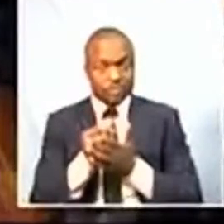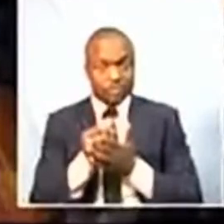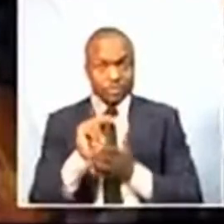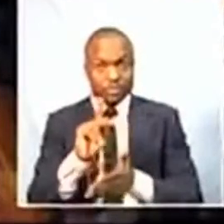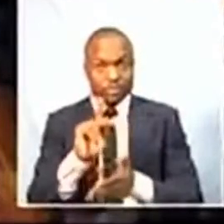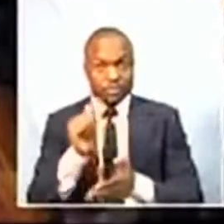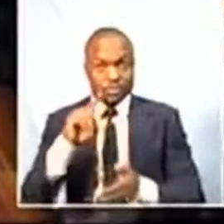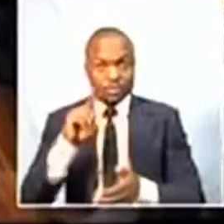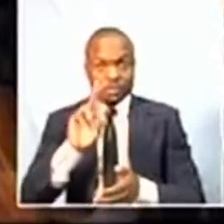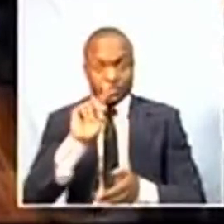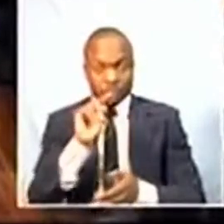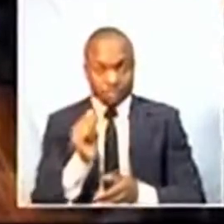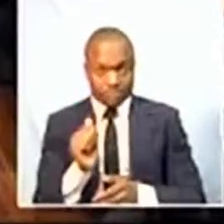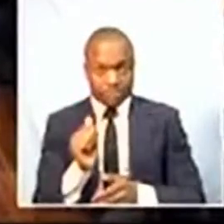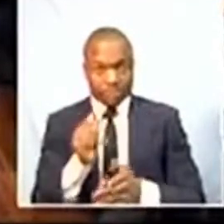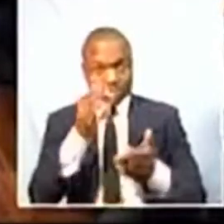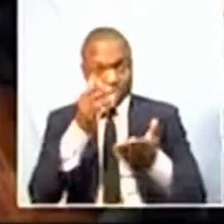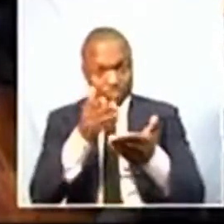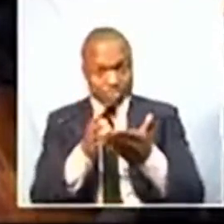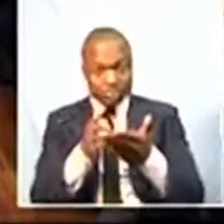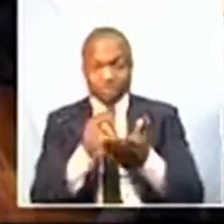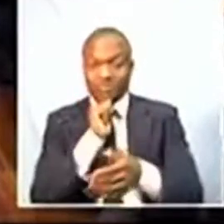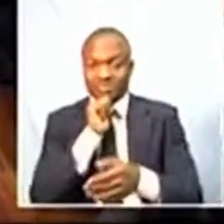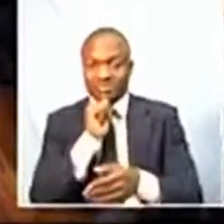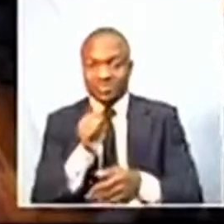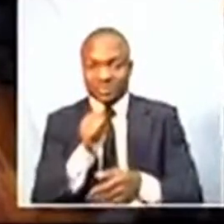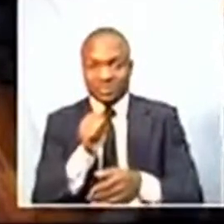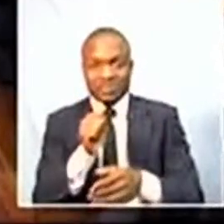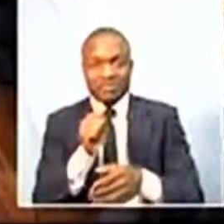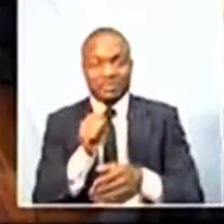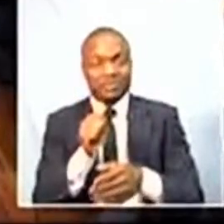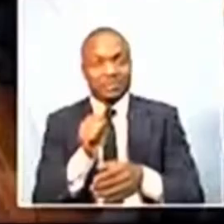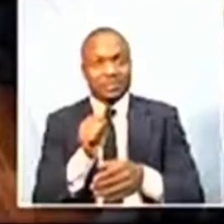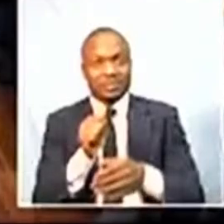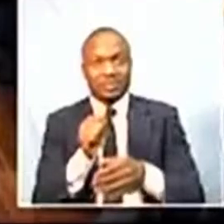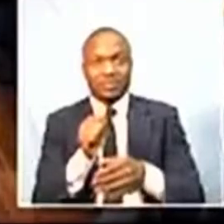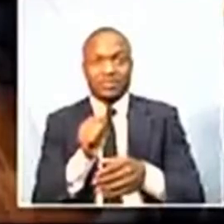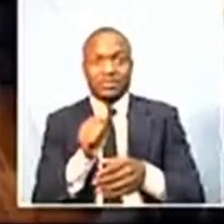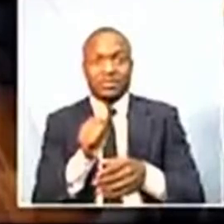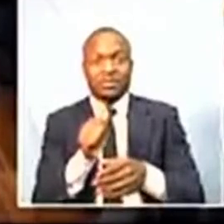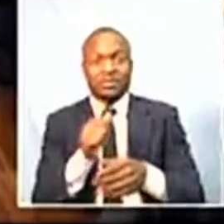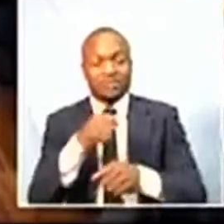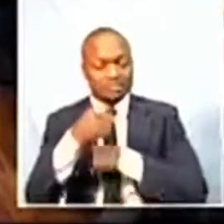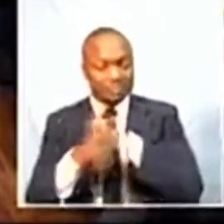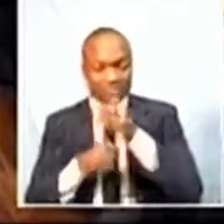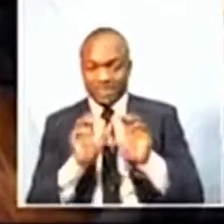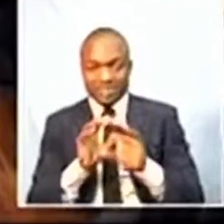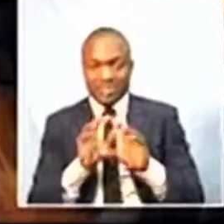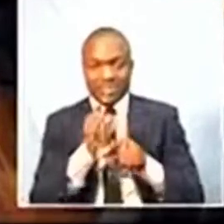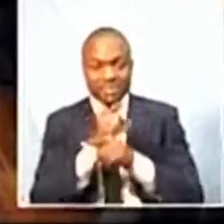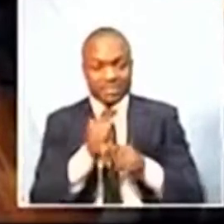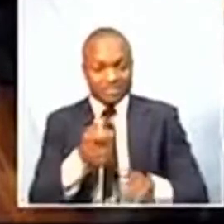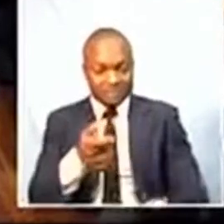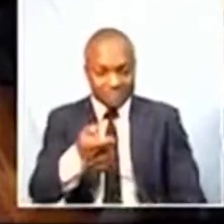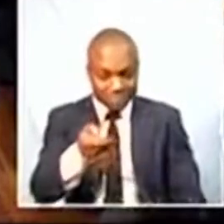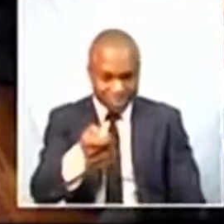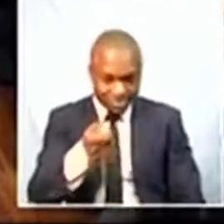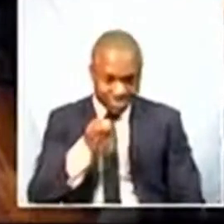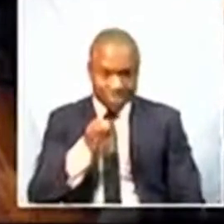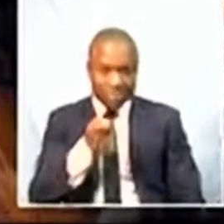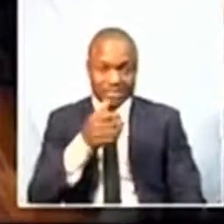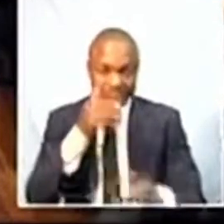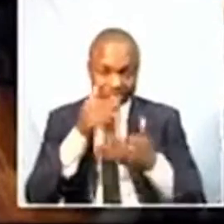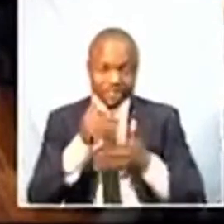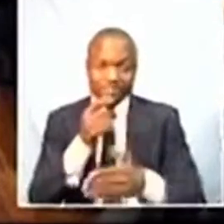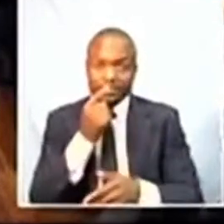These are flexible ones. Instead of straining yourselves, you can put them closer to your mouths. Good morning,